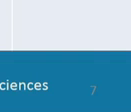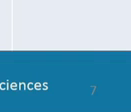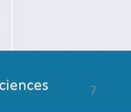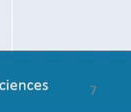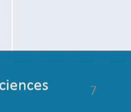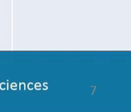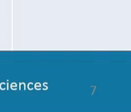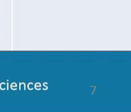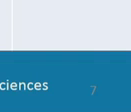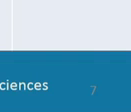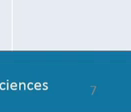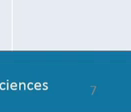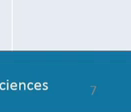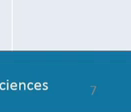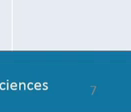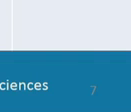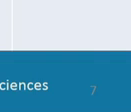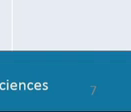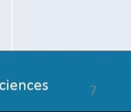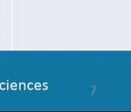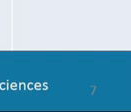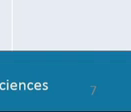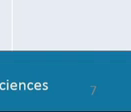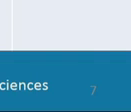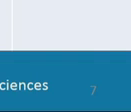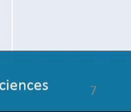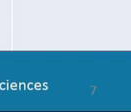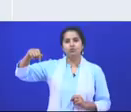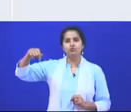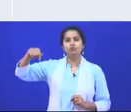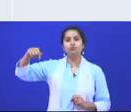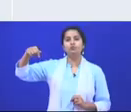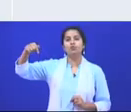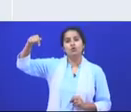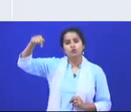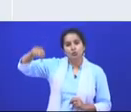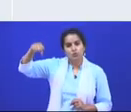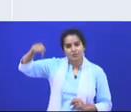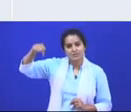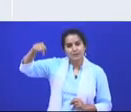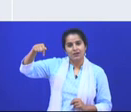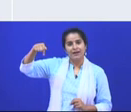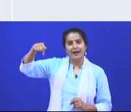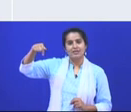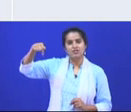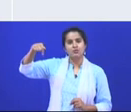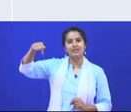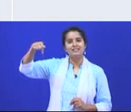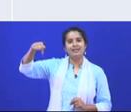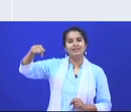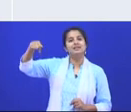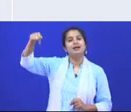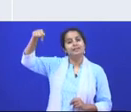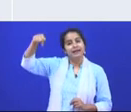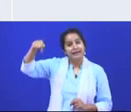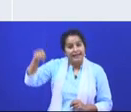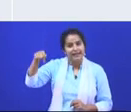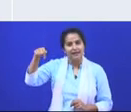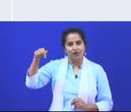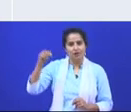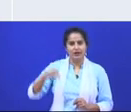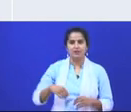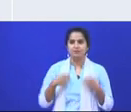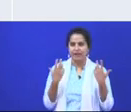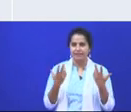and I want you to do this action. So if you can see me on the screen, I want you to do this particular action to indicate that